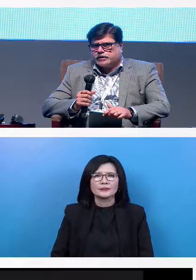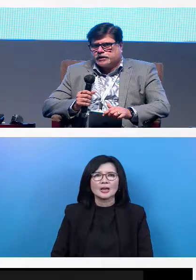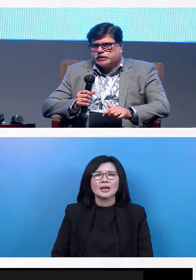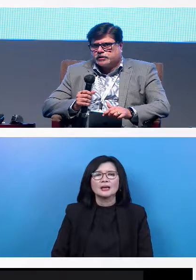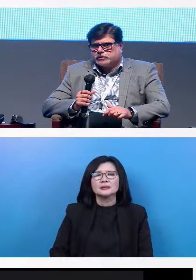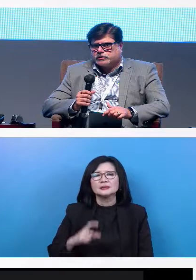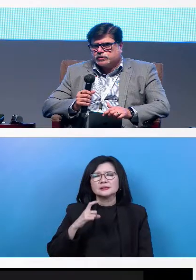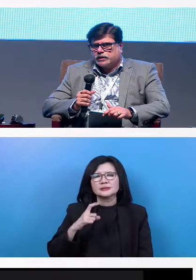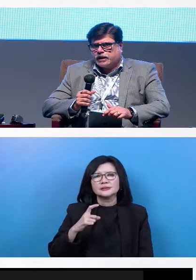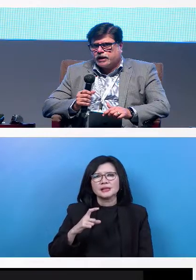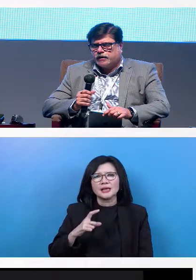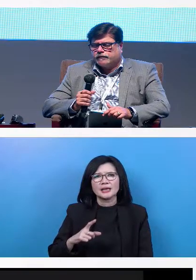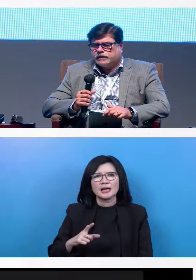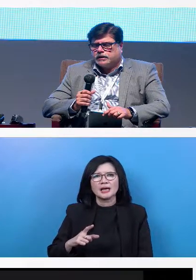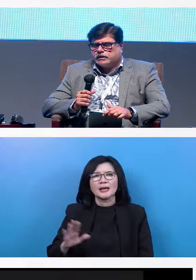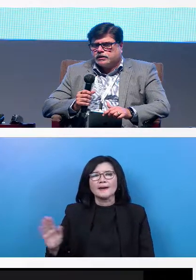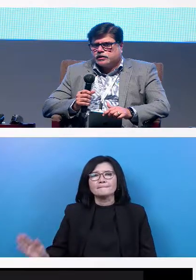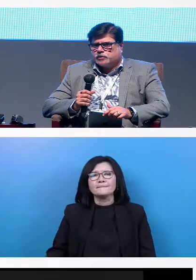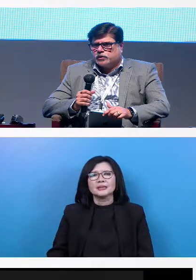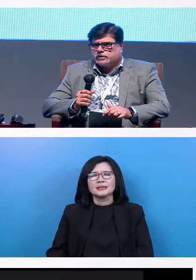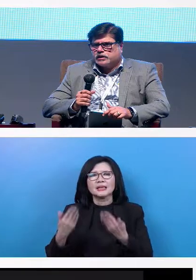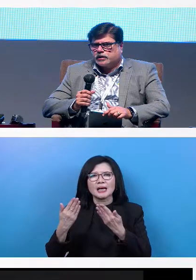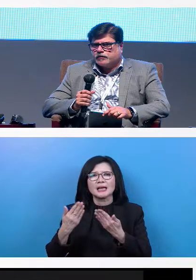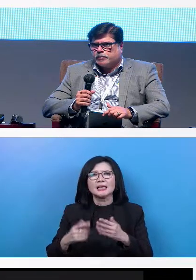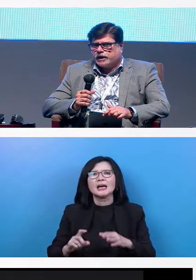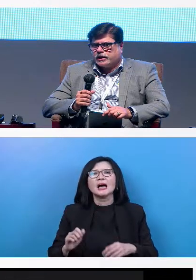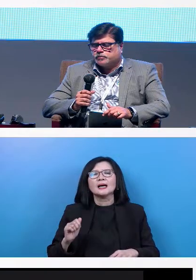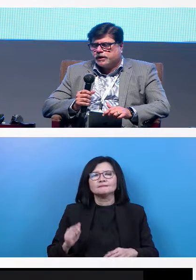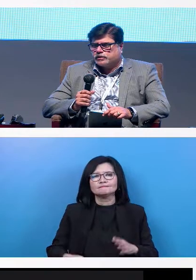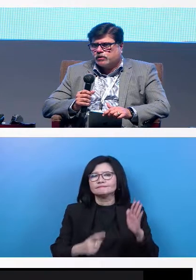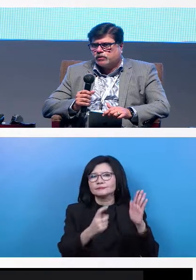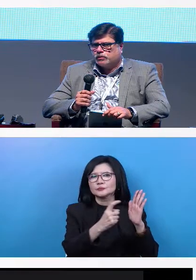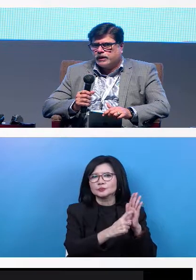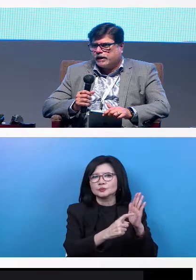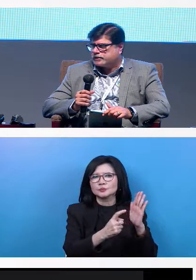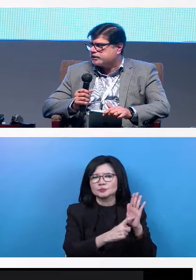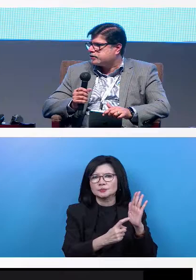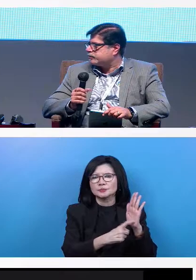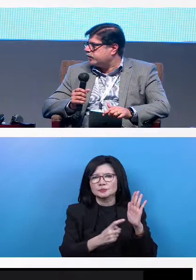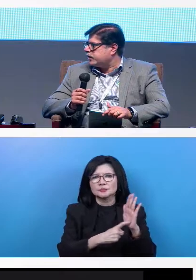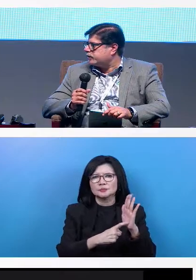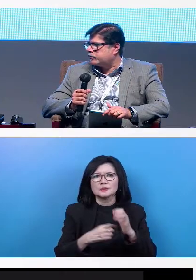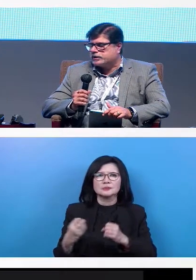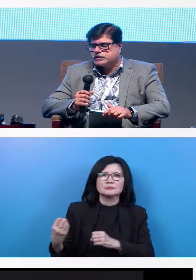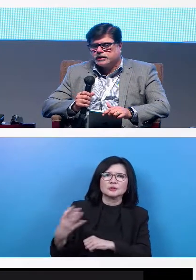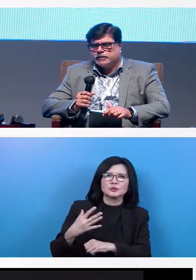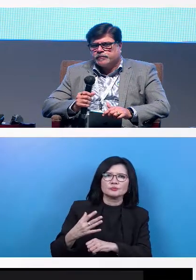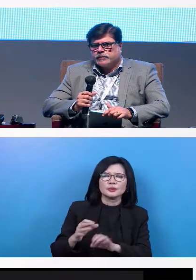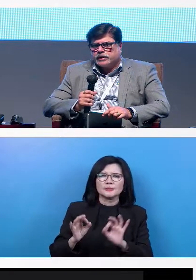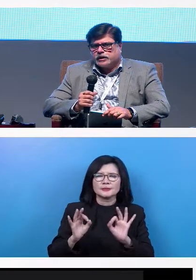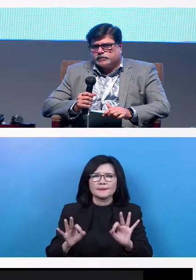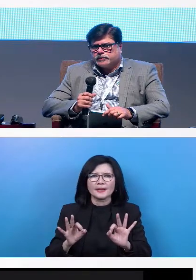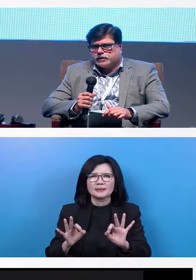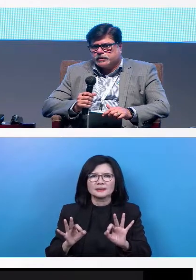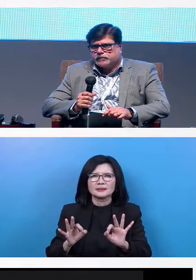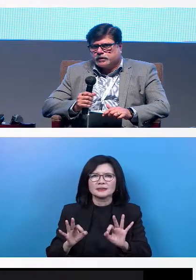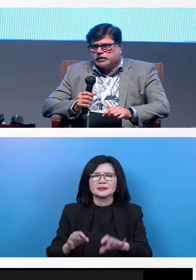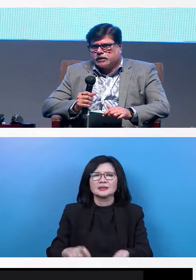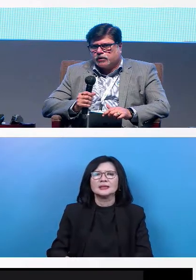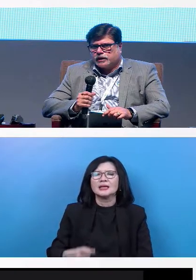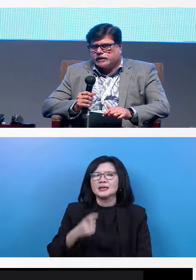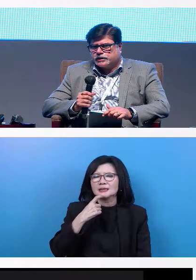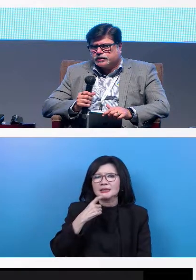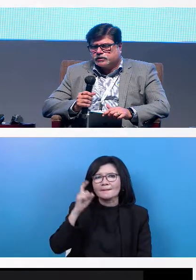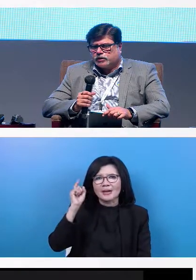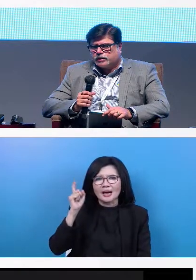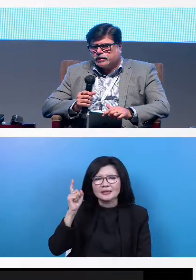enforcing legislation so they have response and recovery plans based on known hazards and risks in